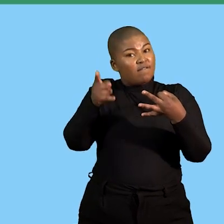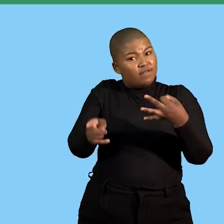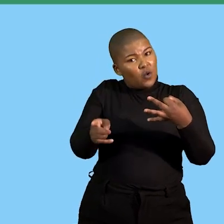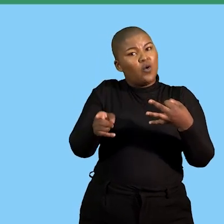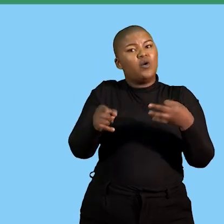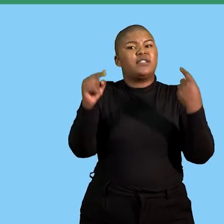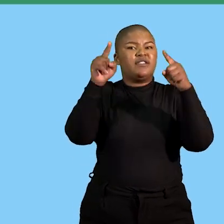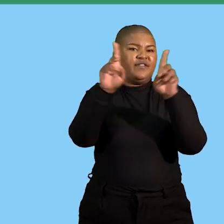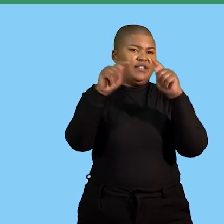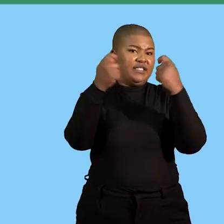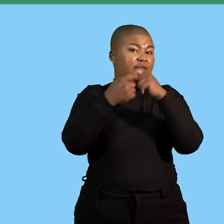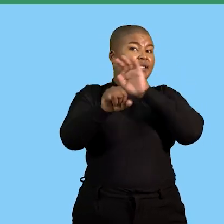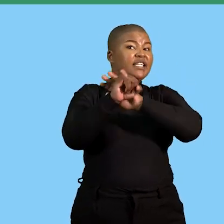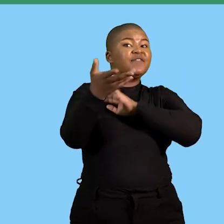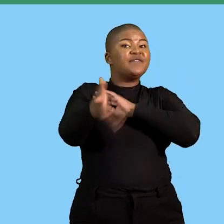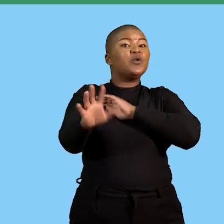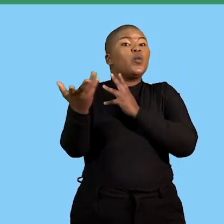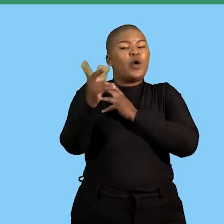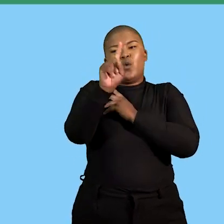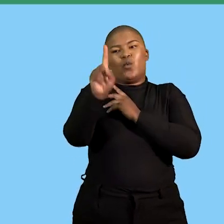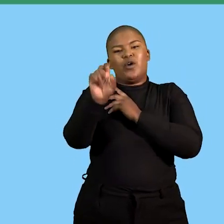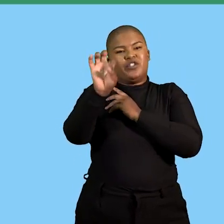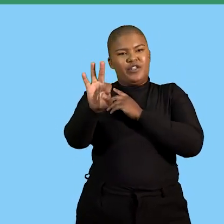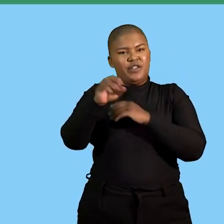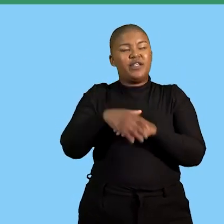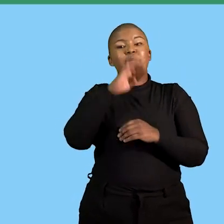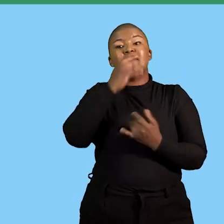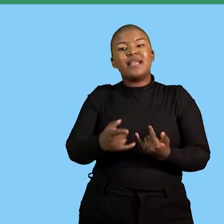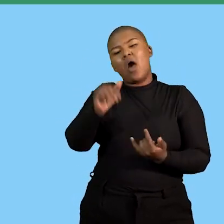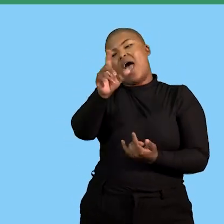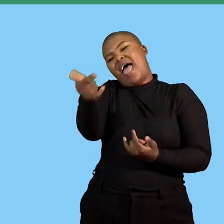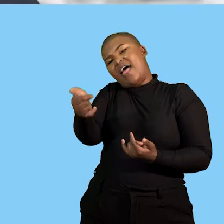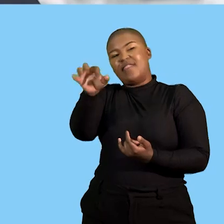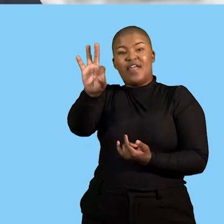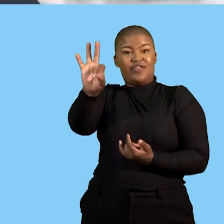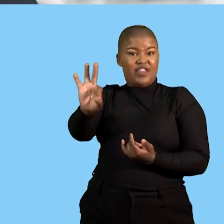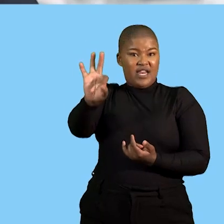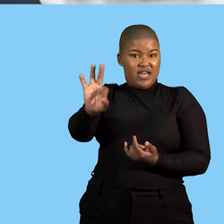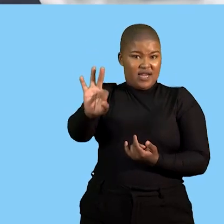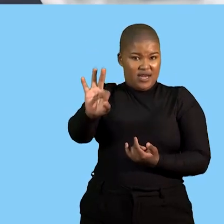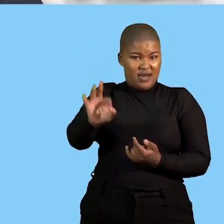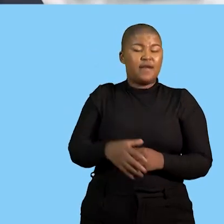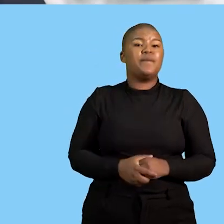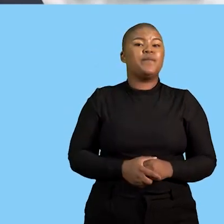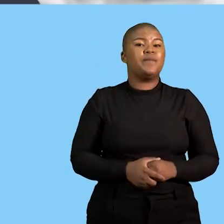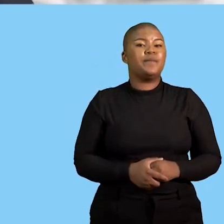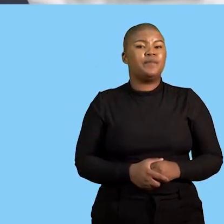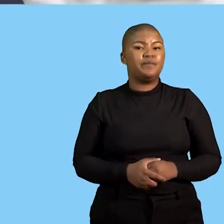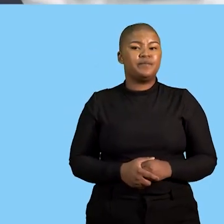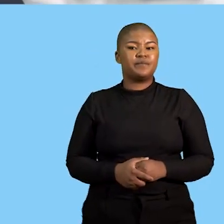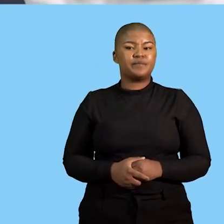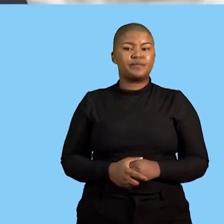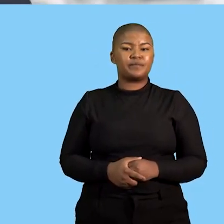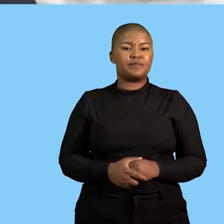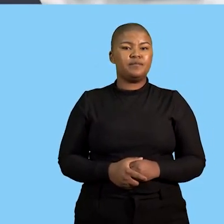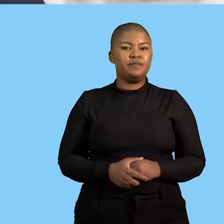team identified in question 3. So you choose any three that were identified in question 3.